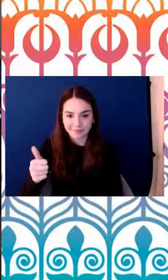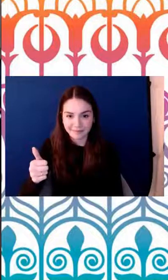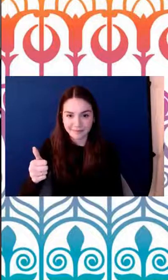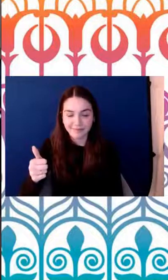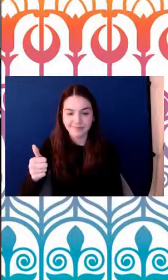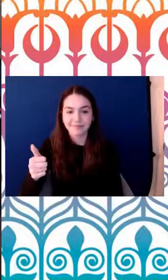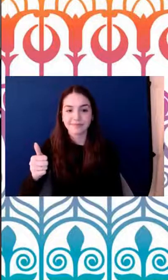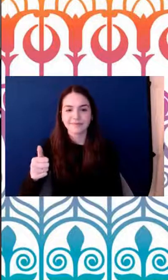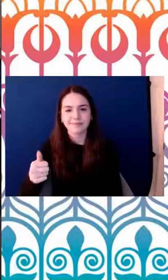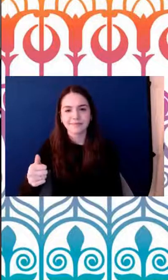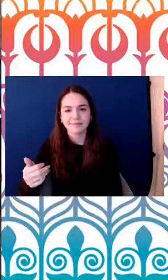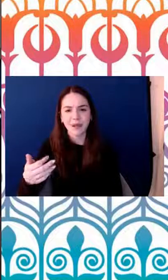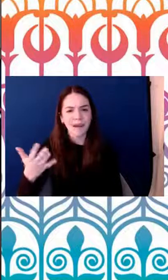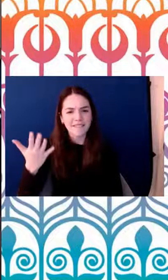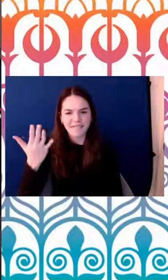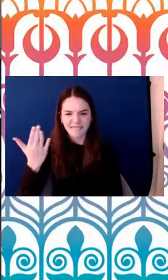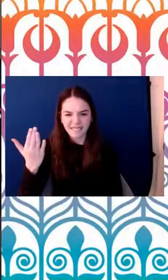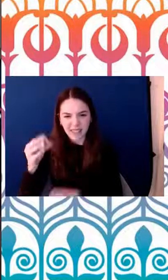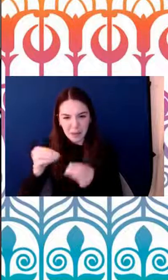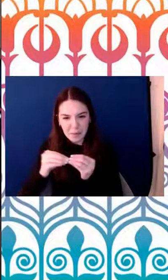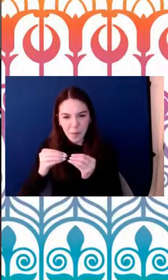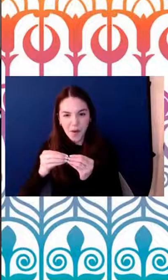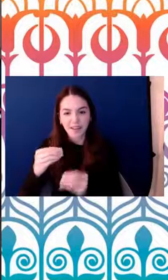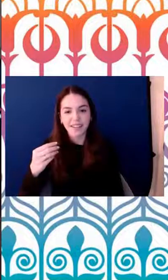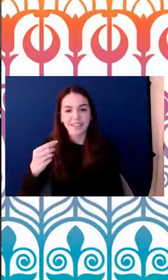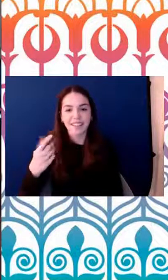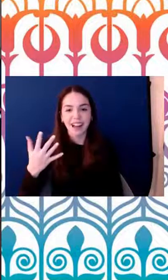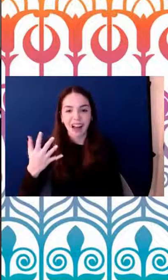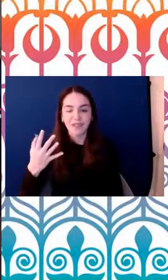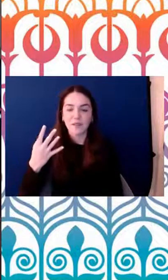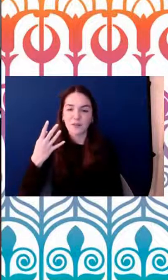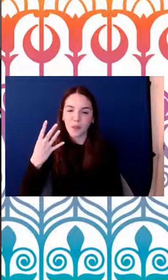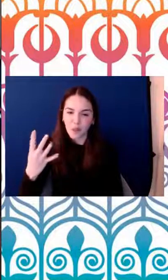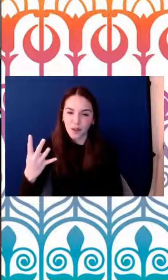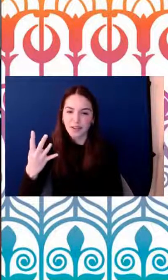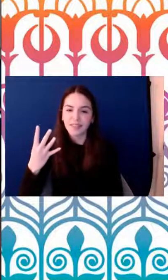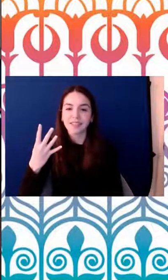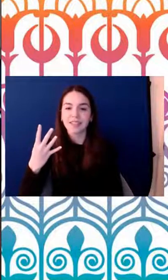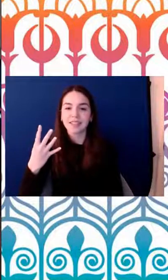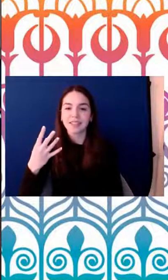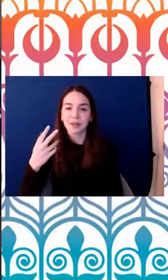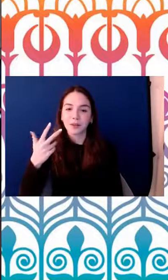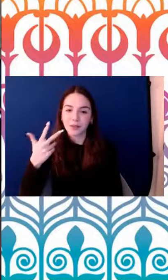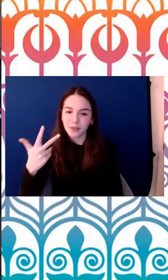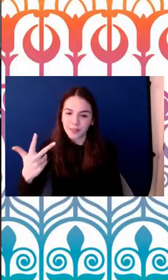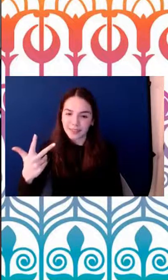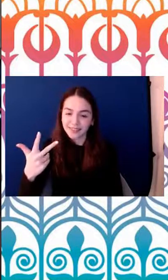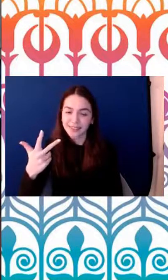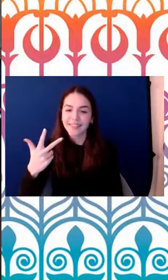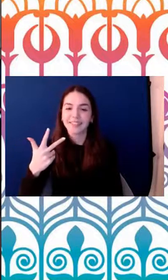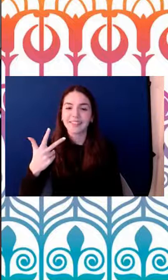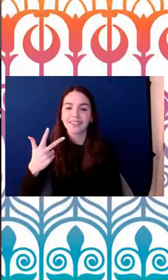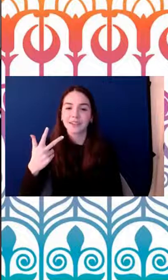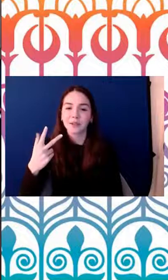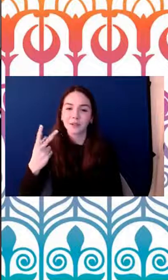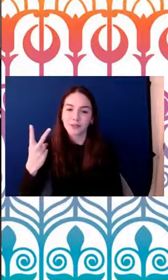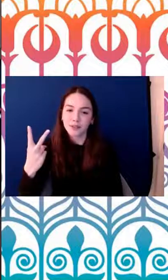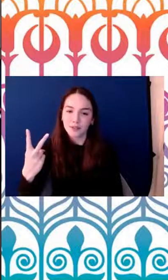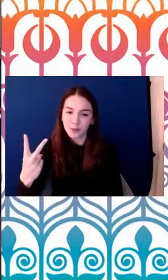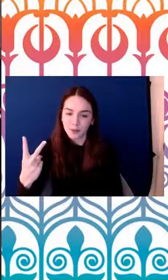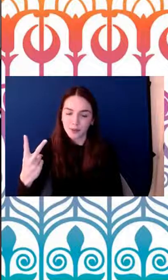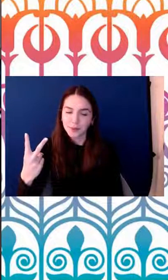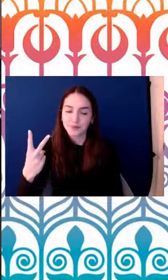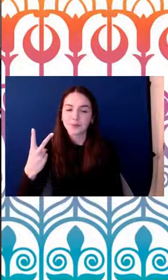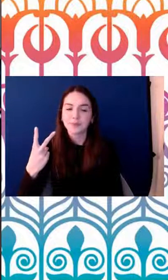10. Come on, you guys, 5 more. 5, 4, 3,